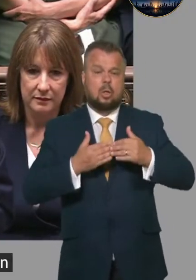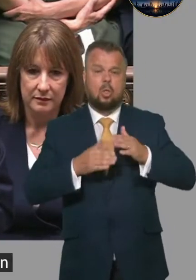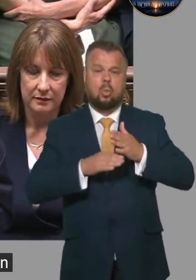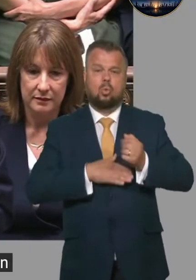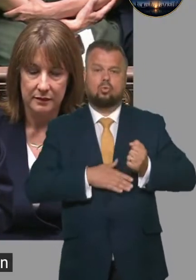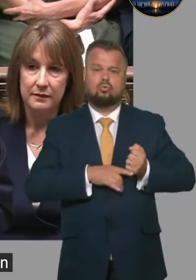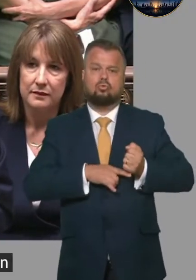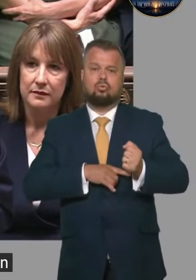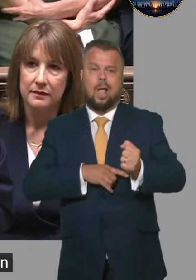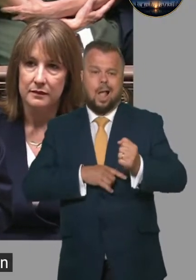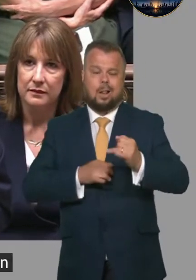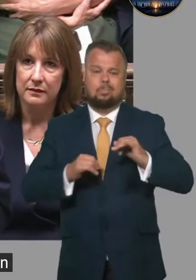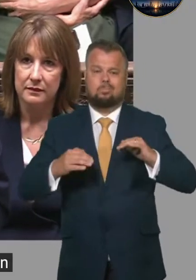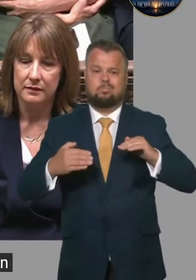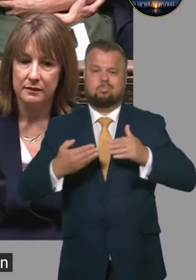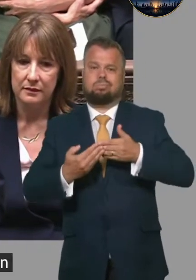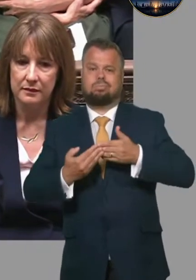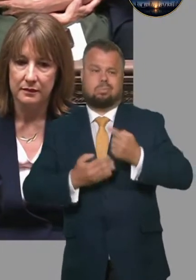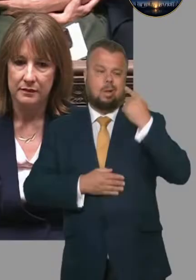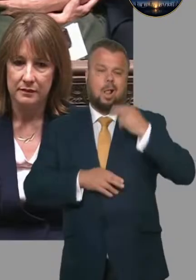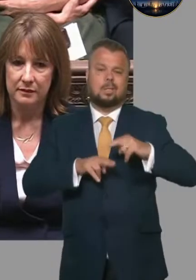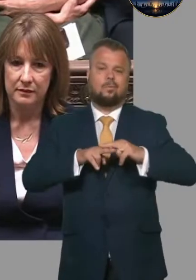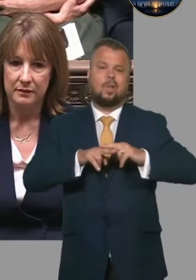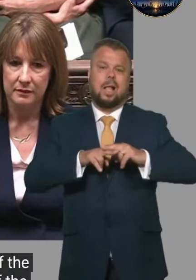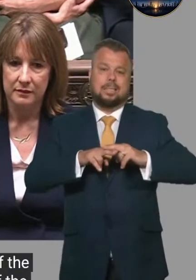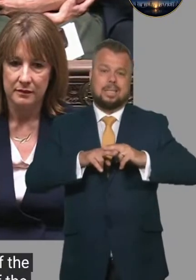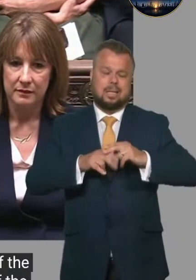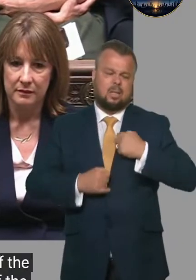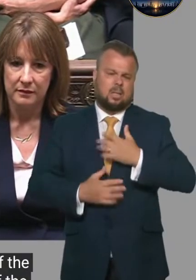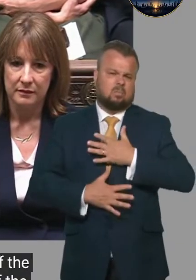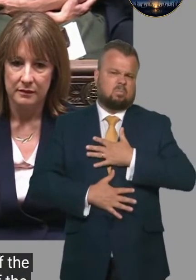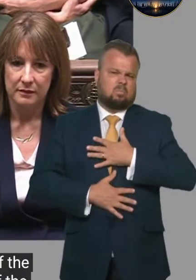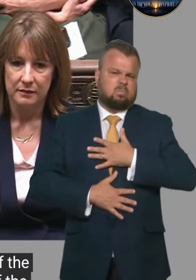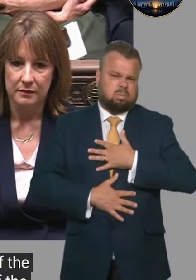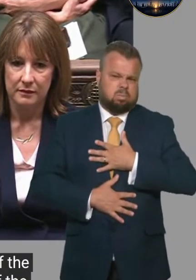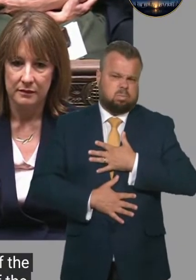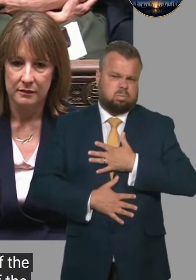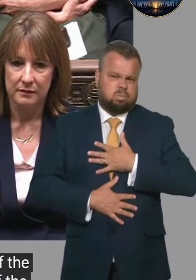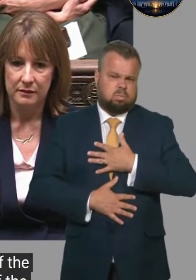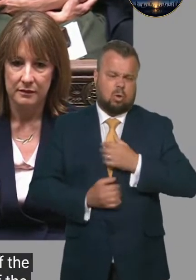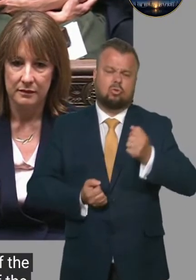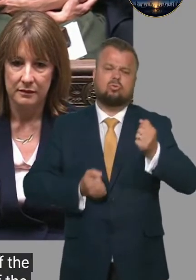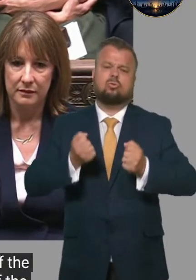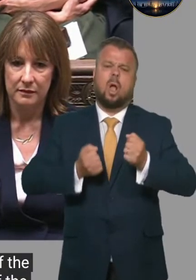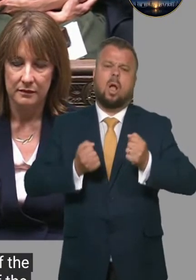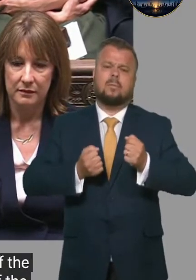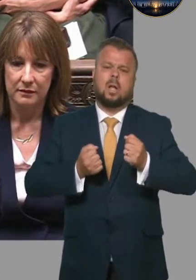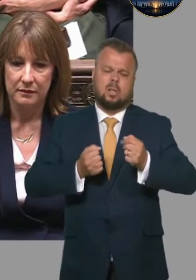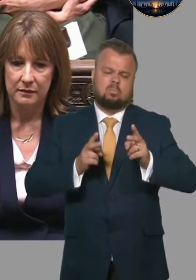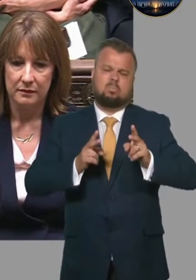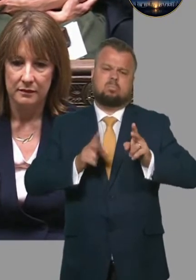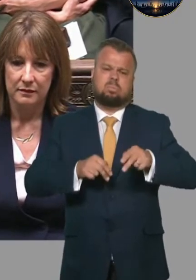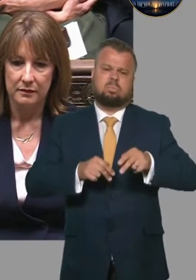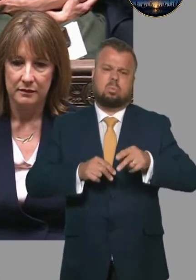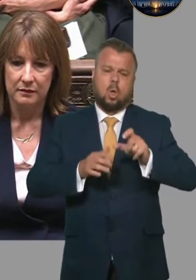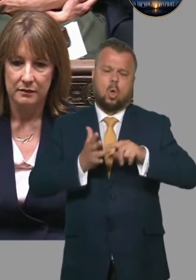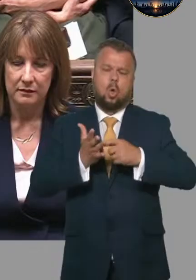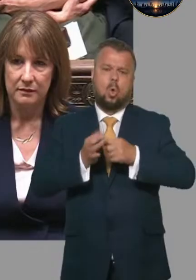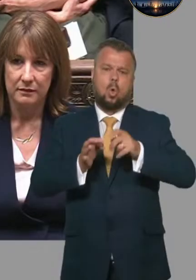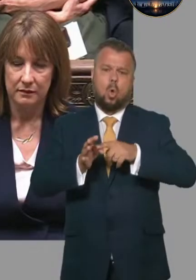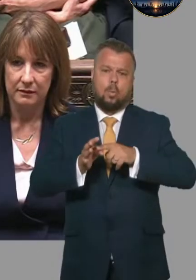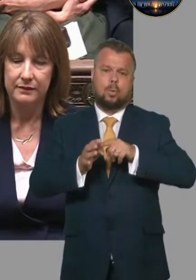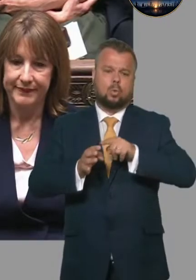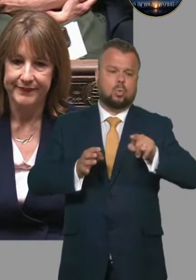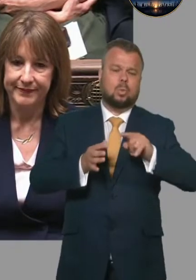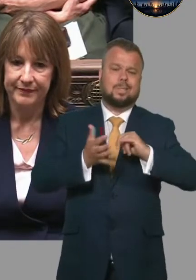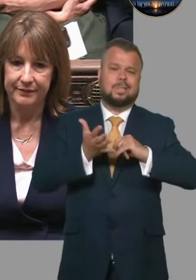train. His family have requested privacy, and we should all respect that. I send my deepest